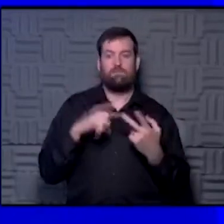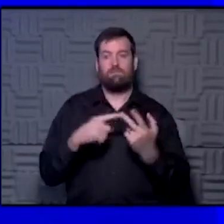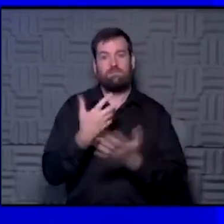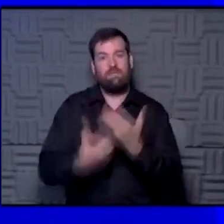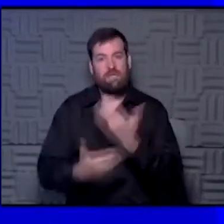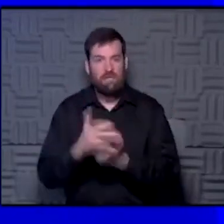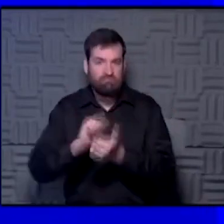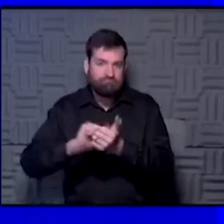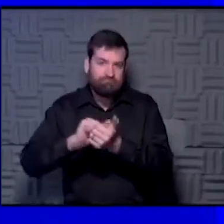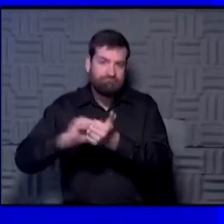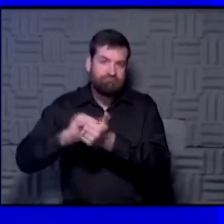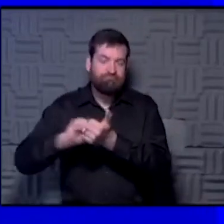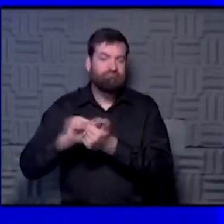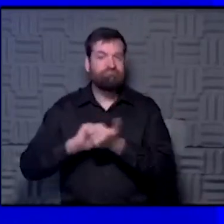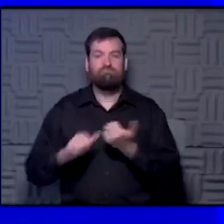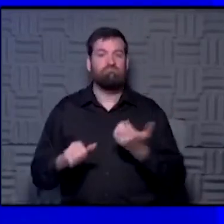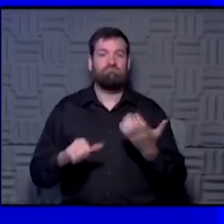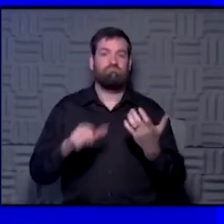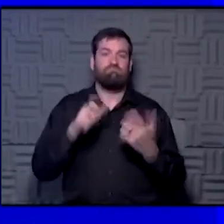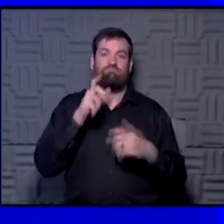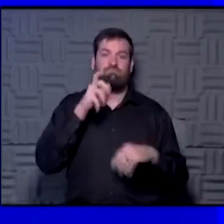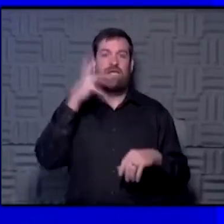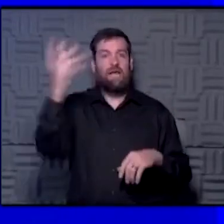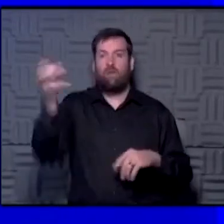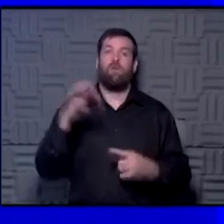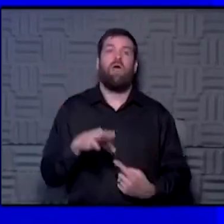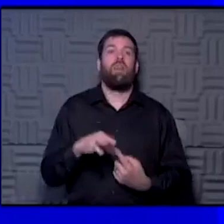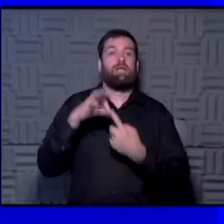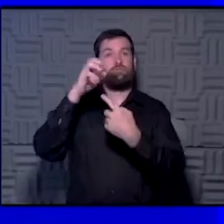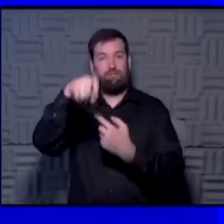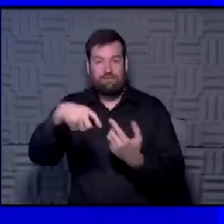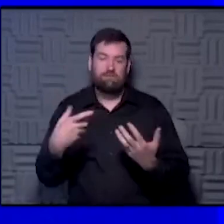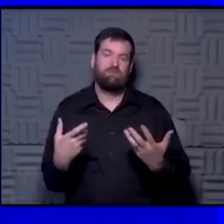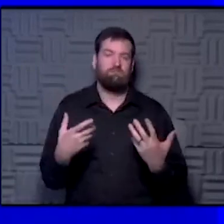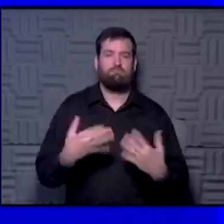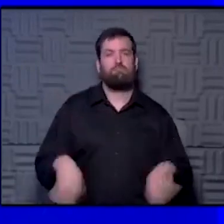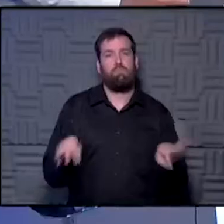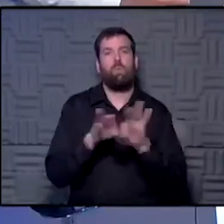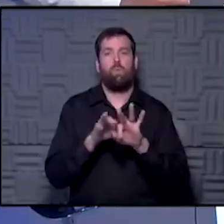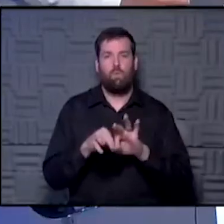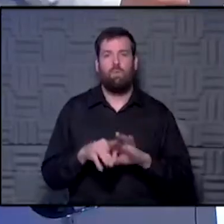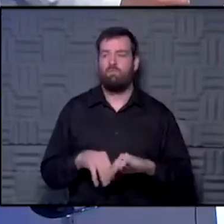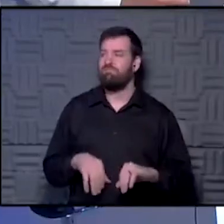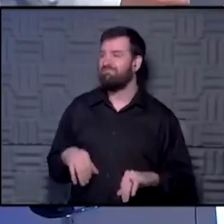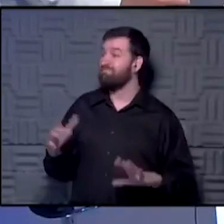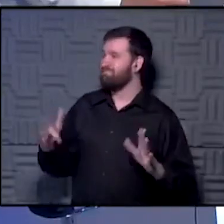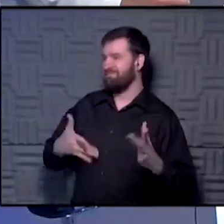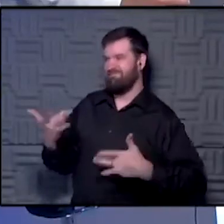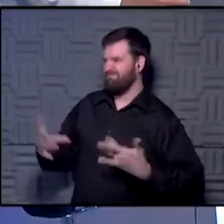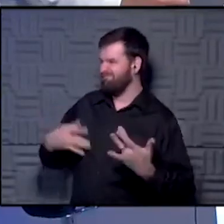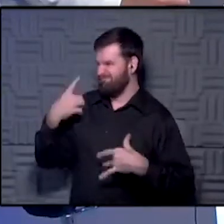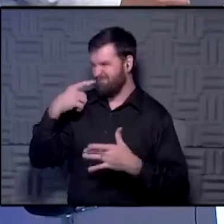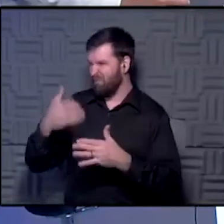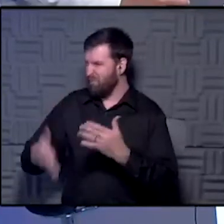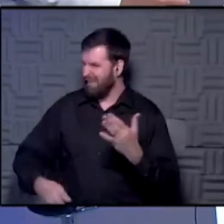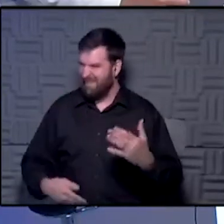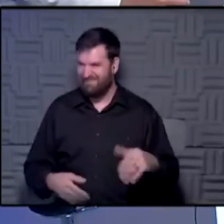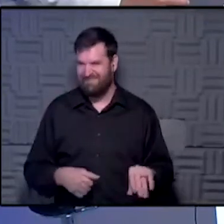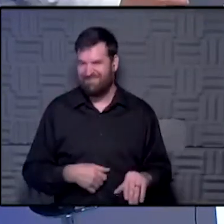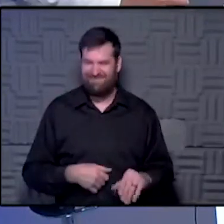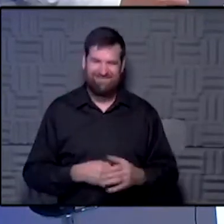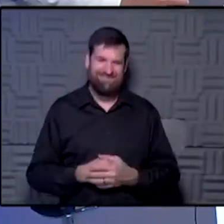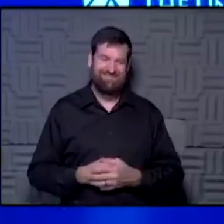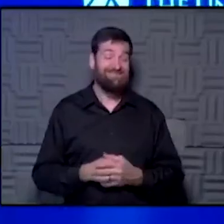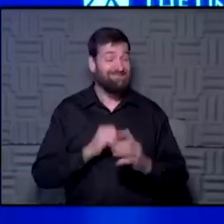hand hygiene, the not going out unless you need to is going to be so important moving forward. I'm so excited for the weekend.